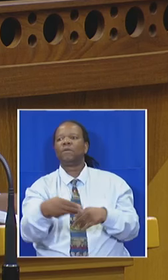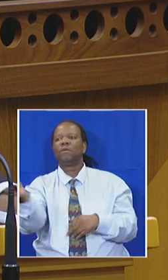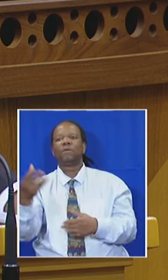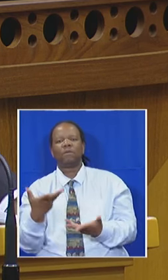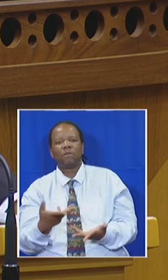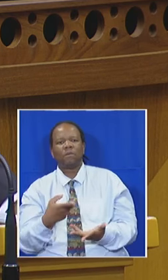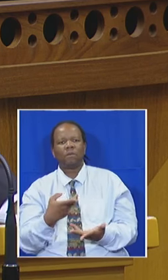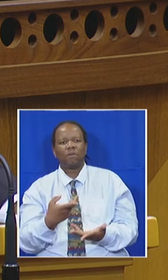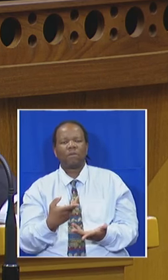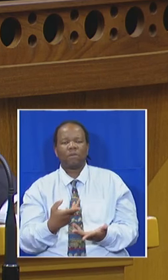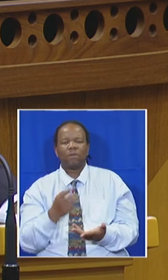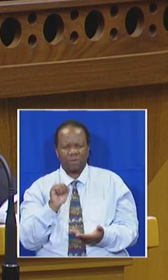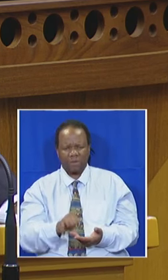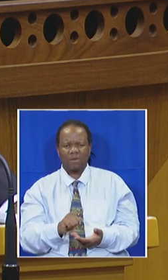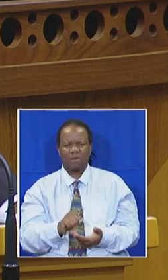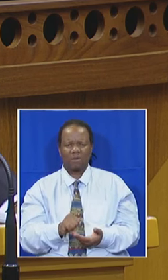Ngithatha isinqumo sokuthi